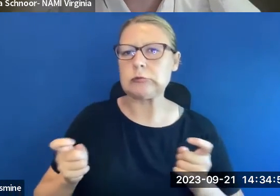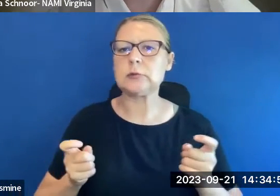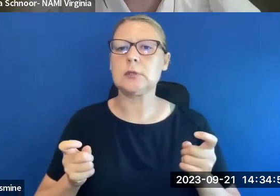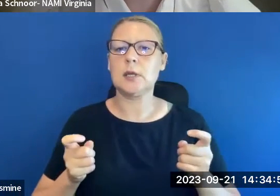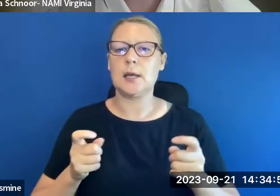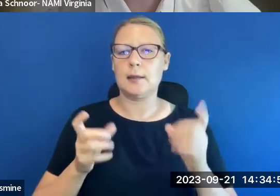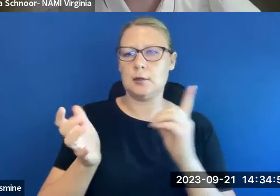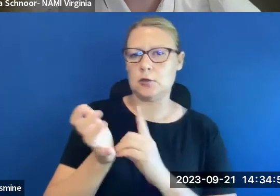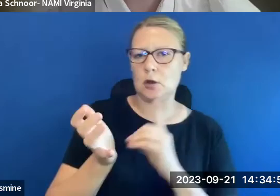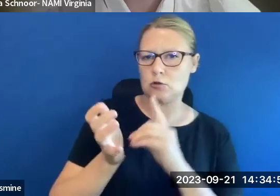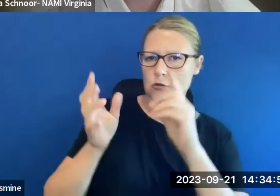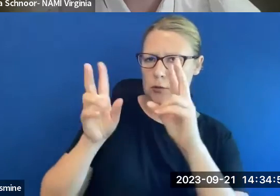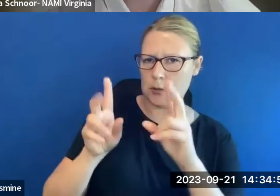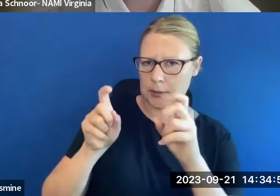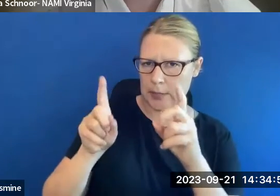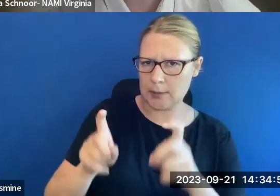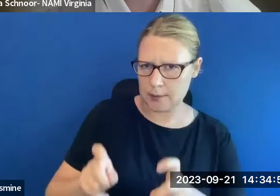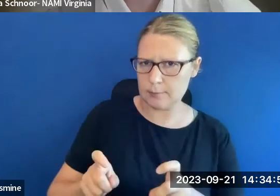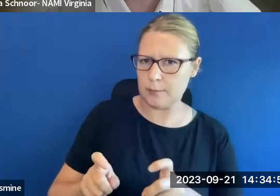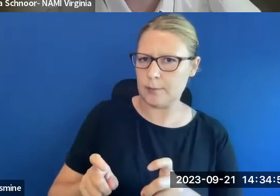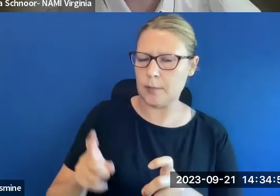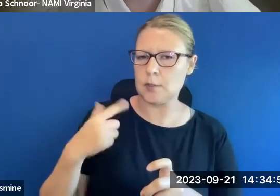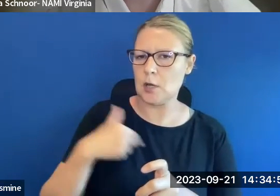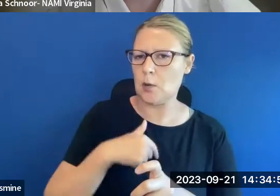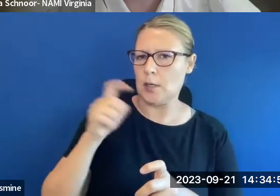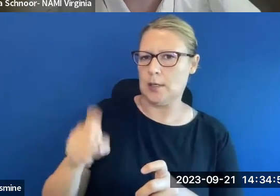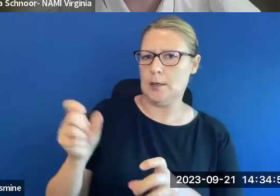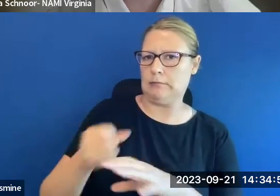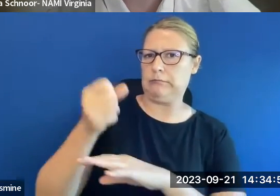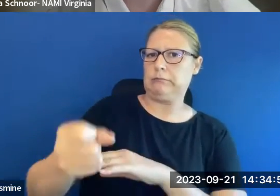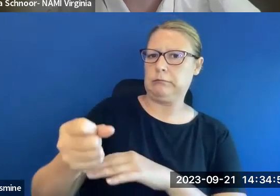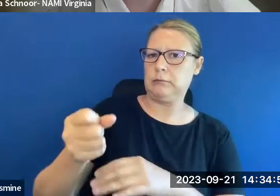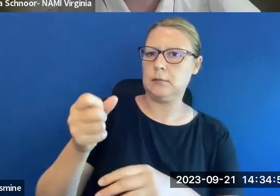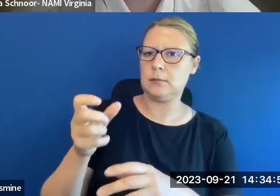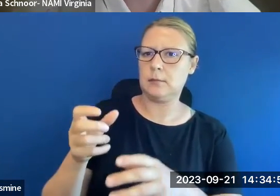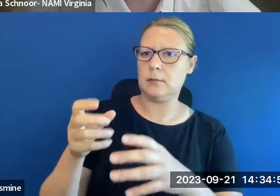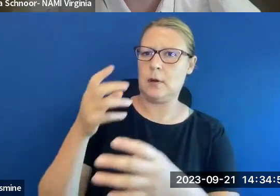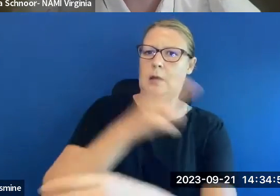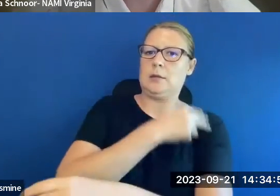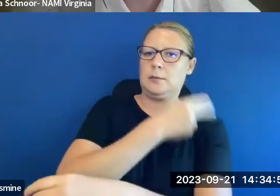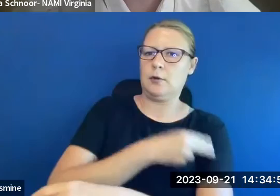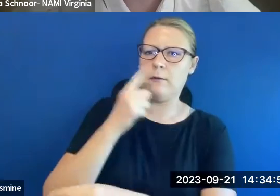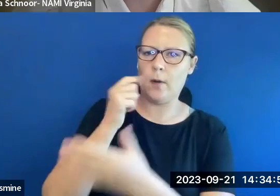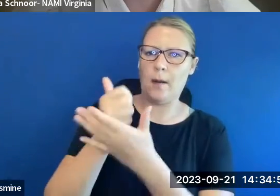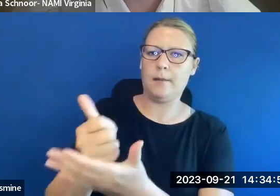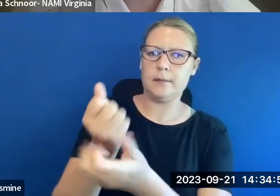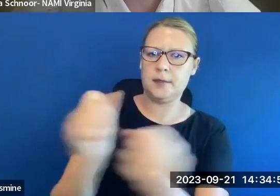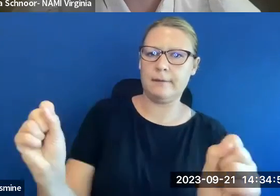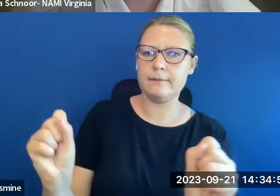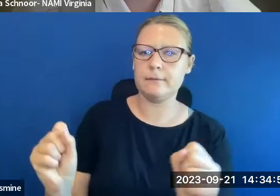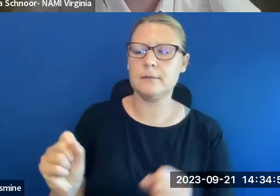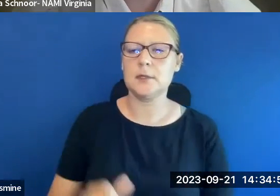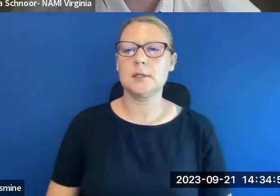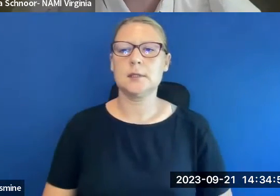determine that this was something that we needed to explore more to keep them safe from themselves and help them